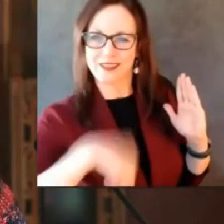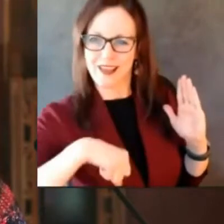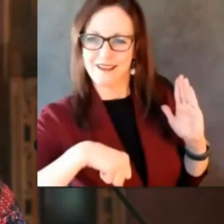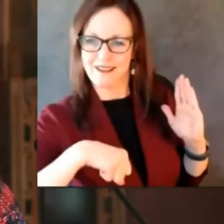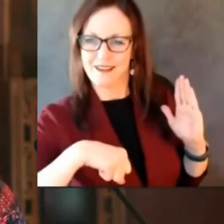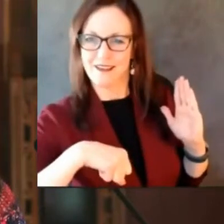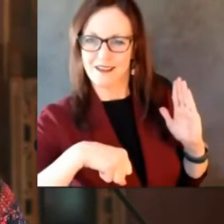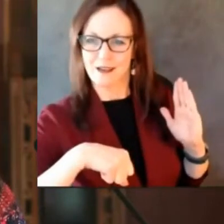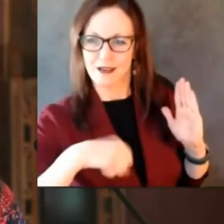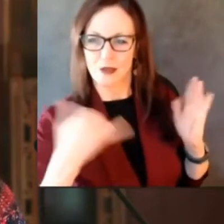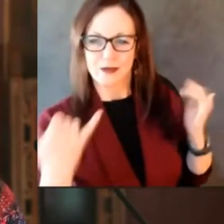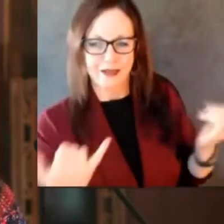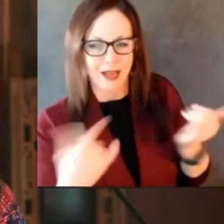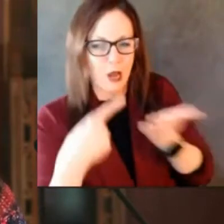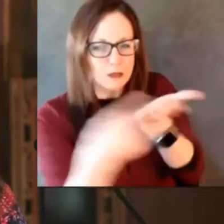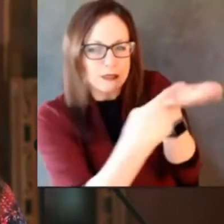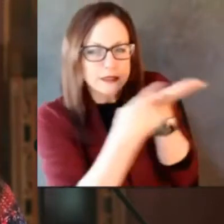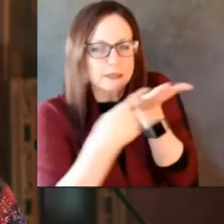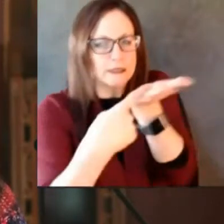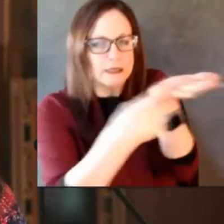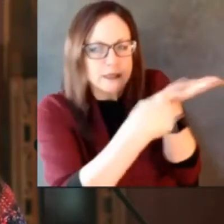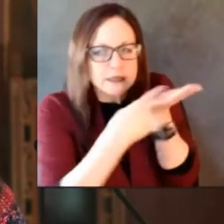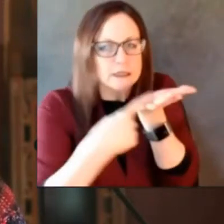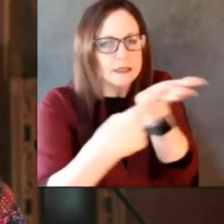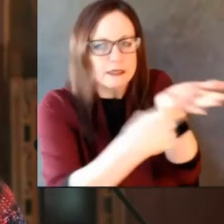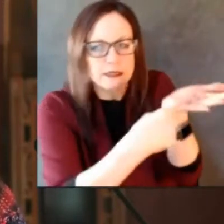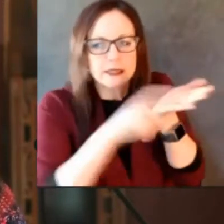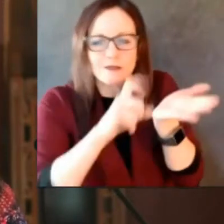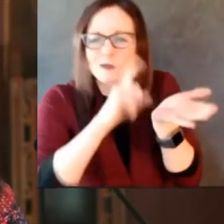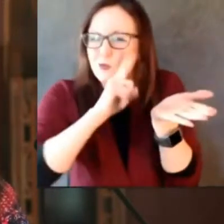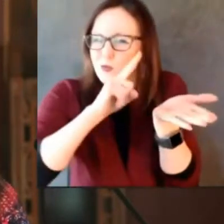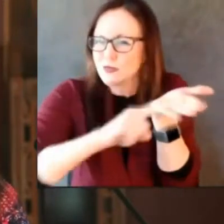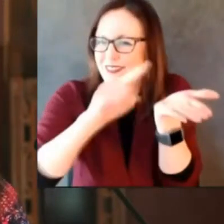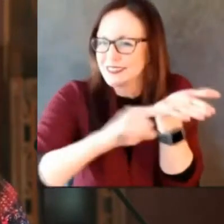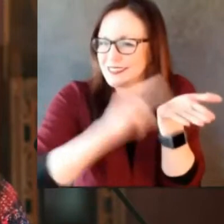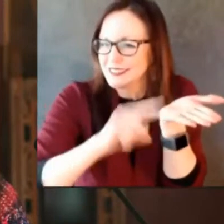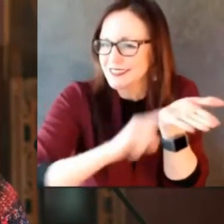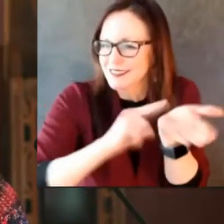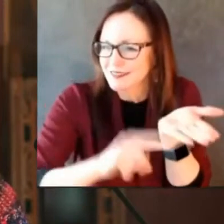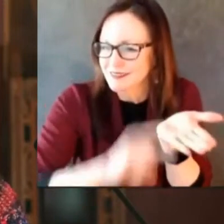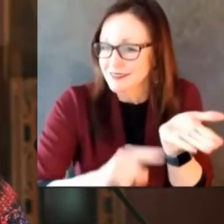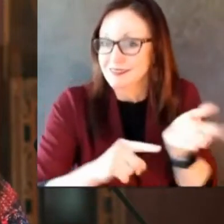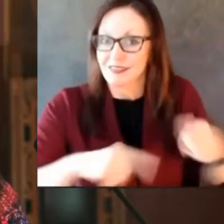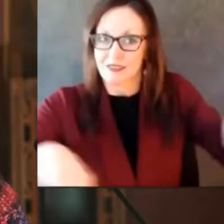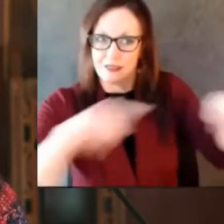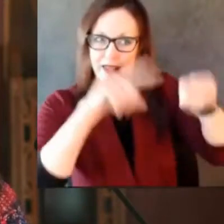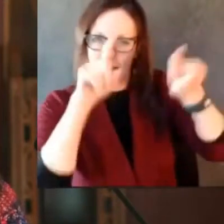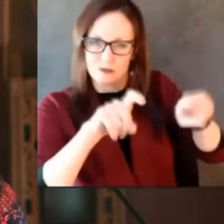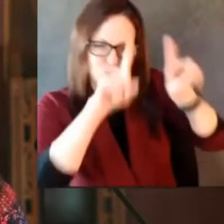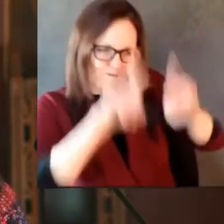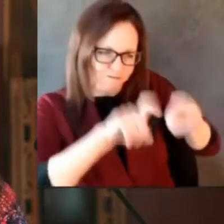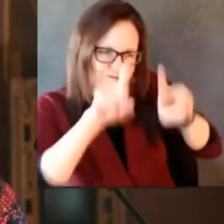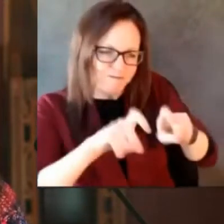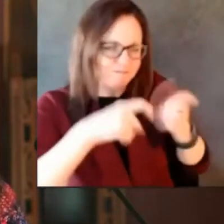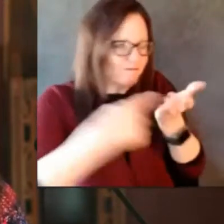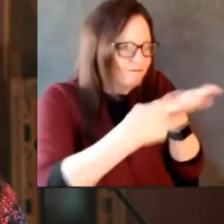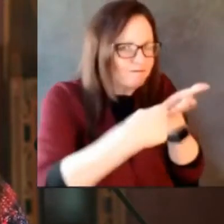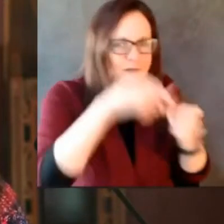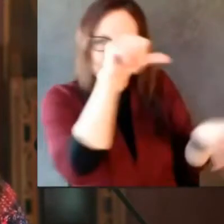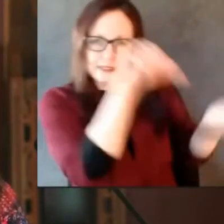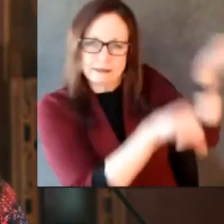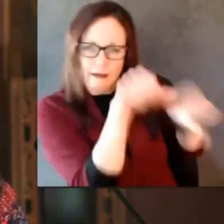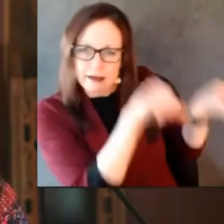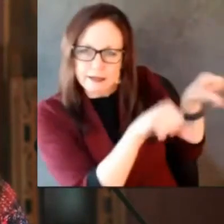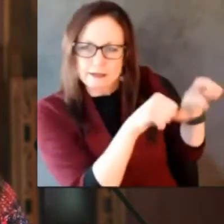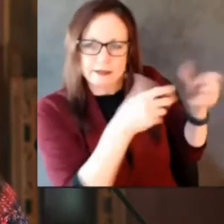they are released in the MMWR, or the Morbidity and Mortality Weekly Report, which will come out later